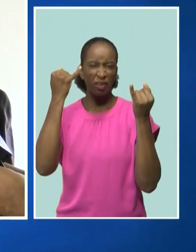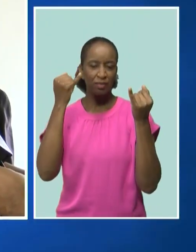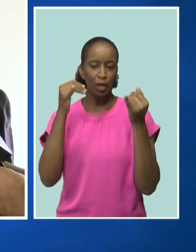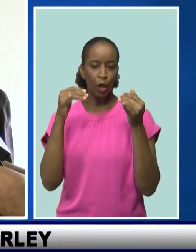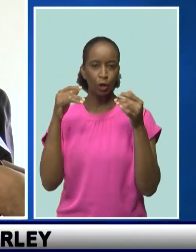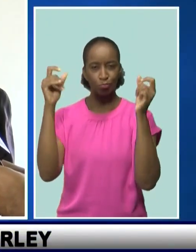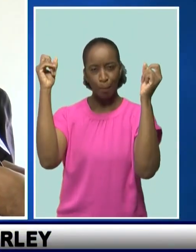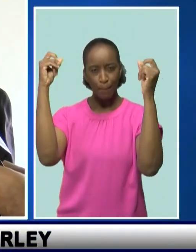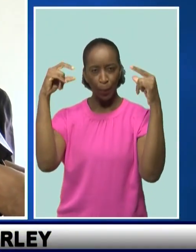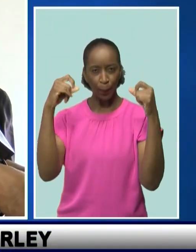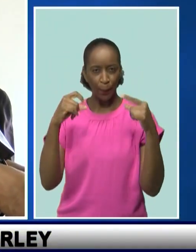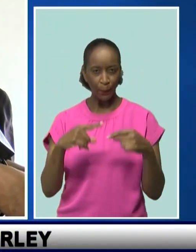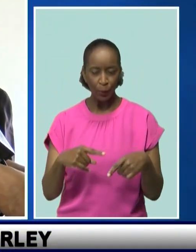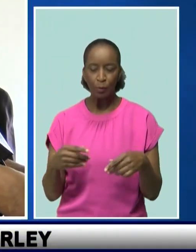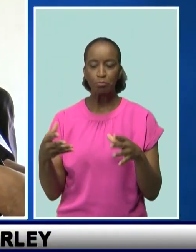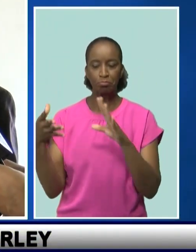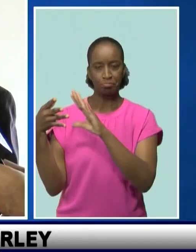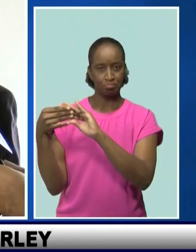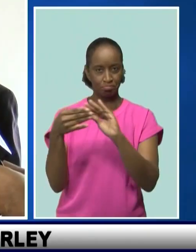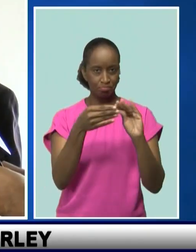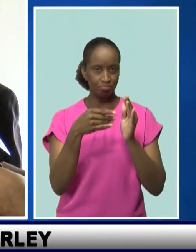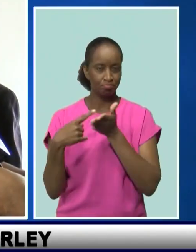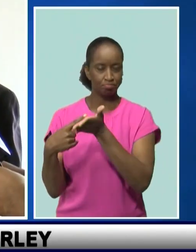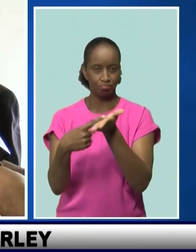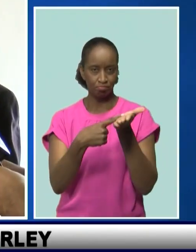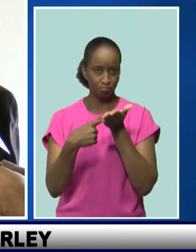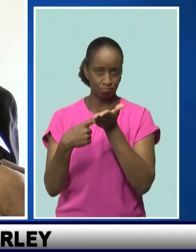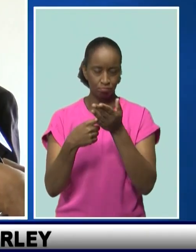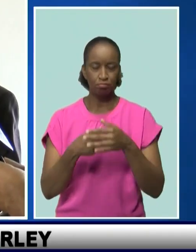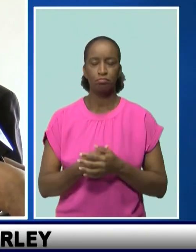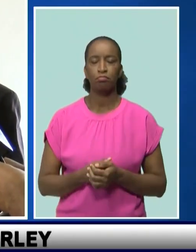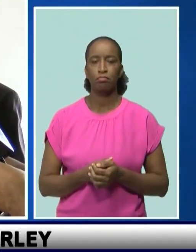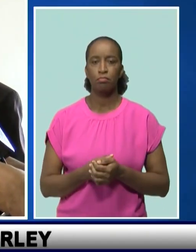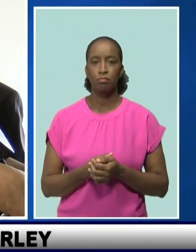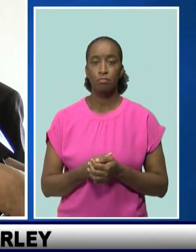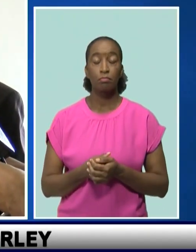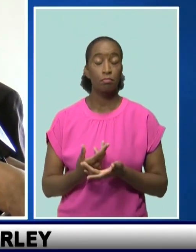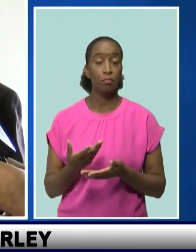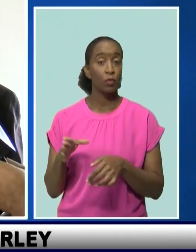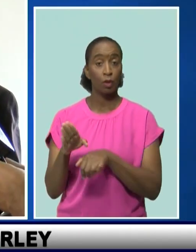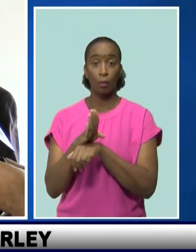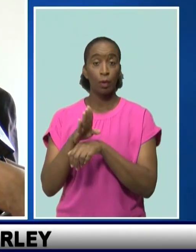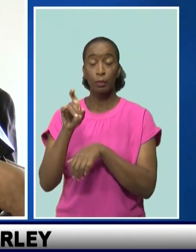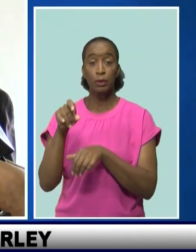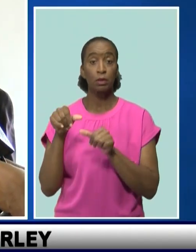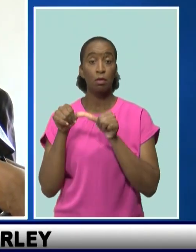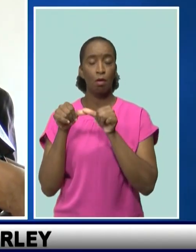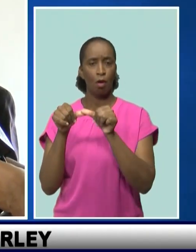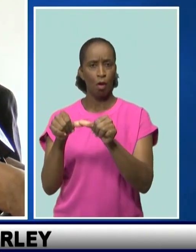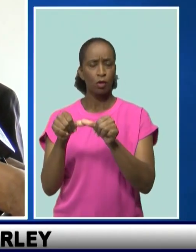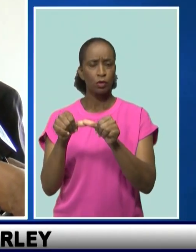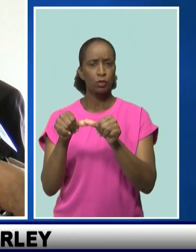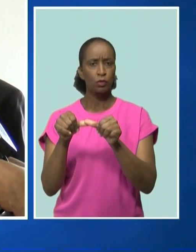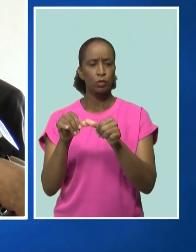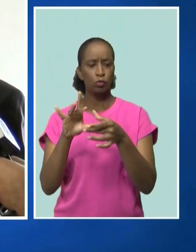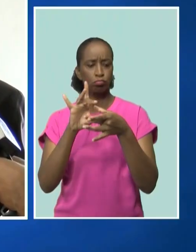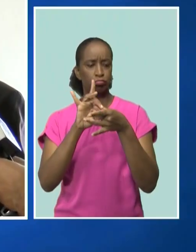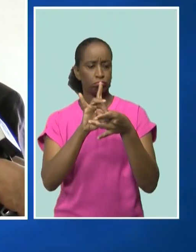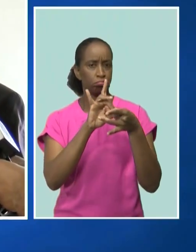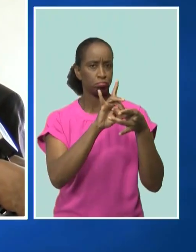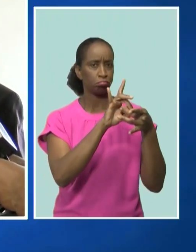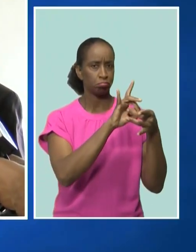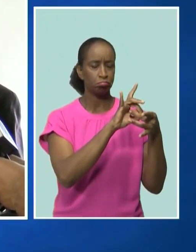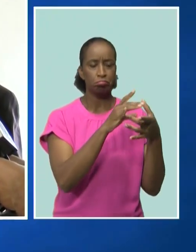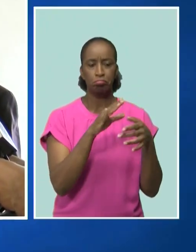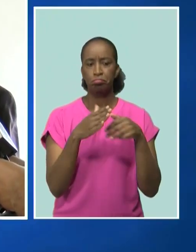that Barbados is part of the international community of nations. It needs to maintain sound and solid relations with